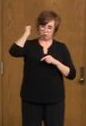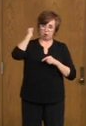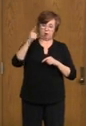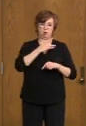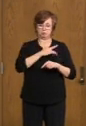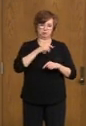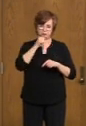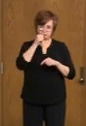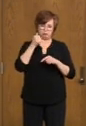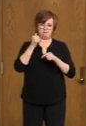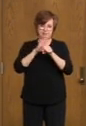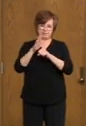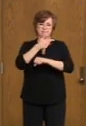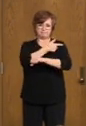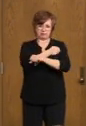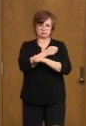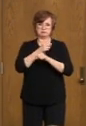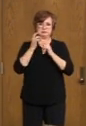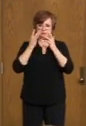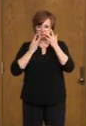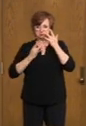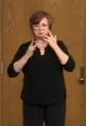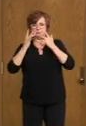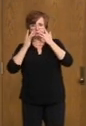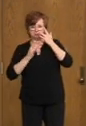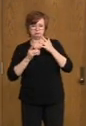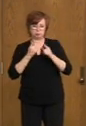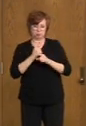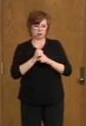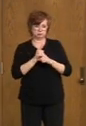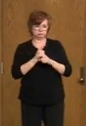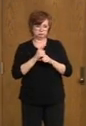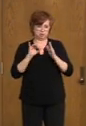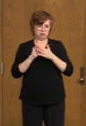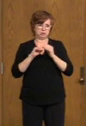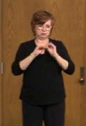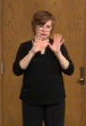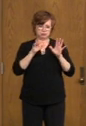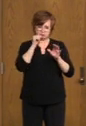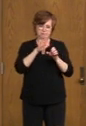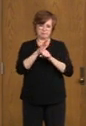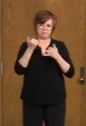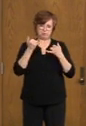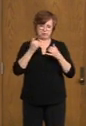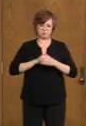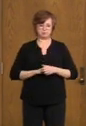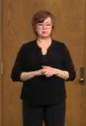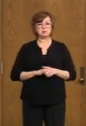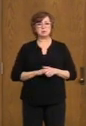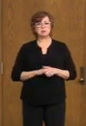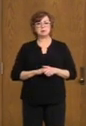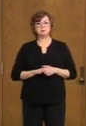do not have enough vaccines to vaccinate everyone at this point in time. That is in part due to the difficulty